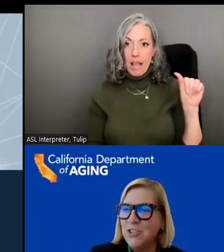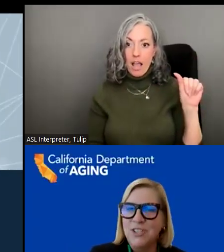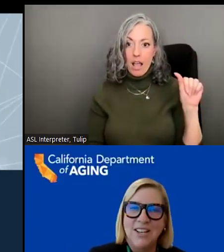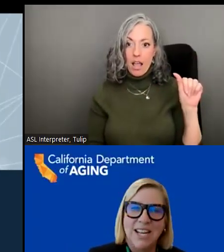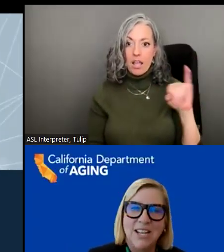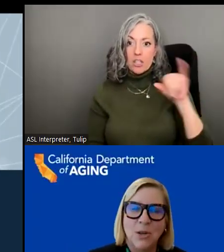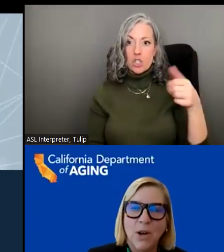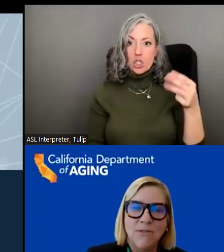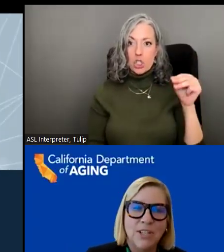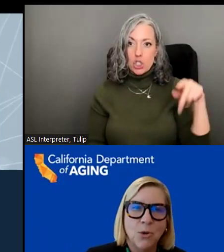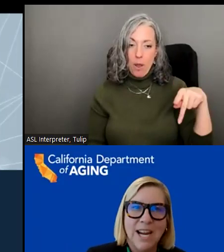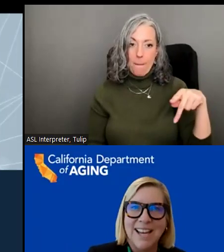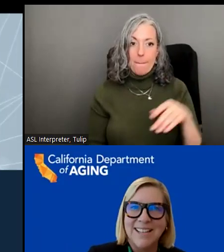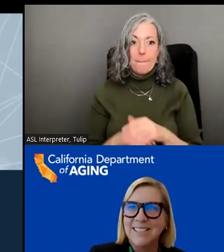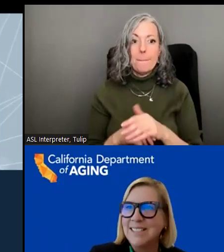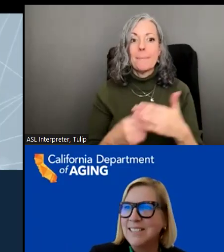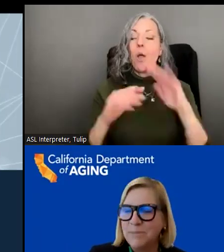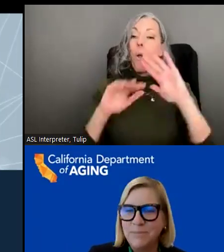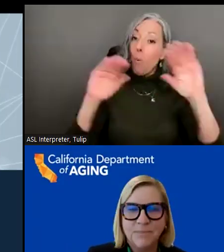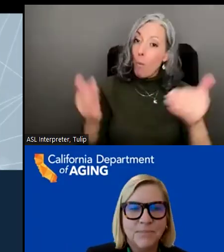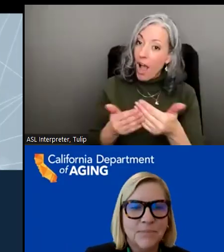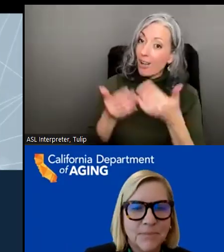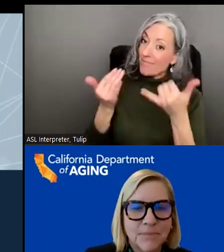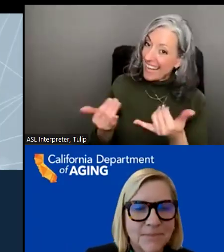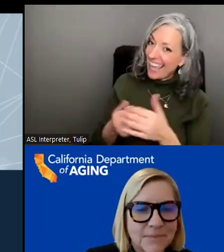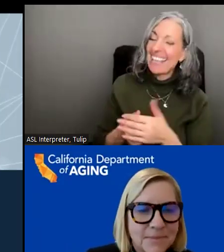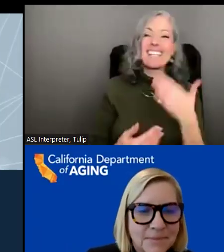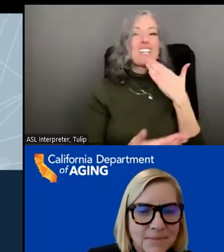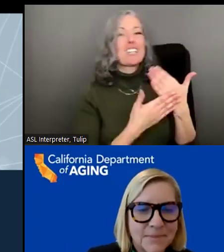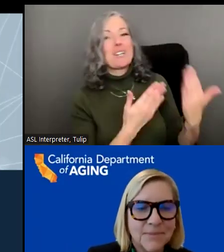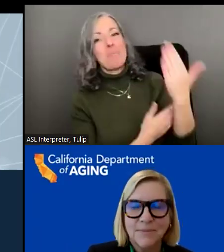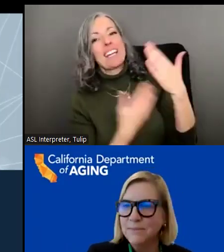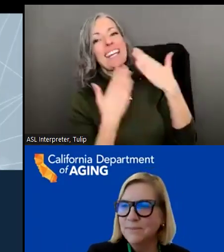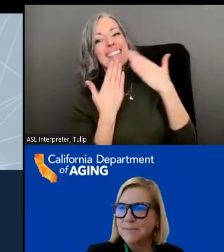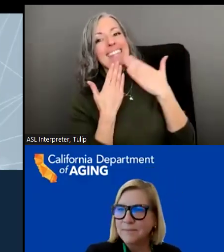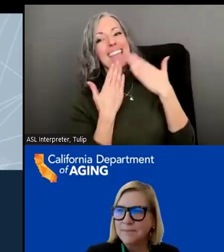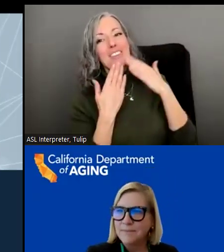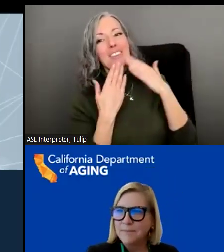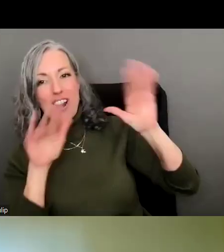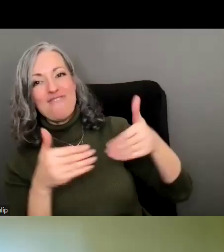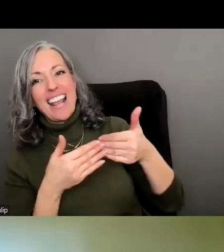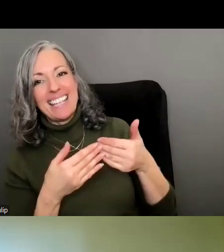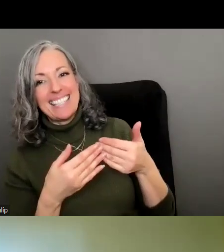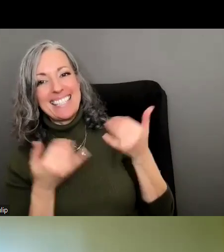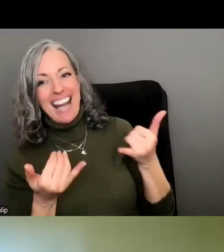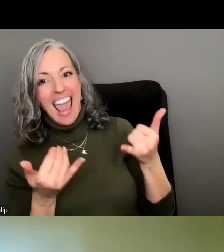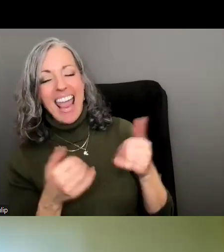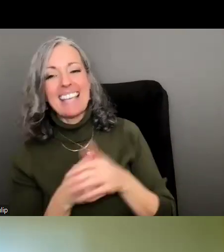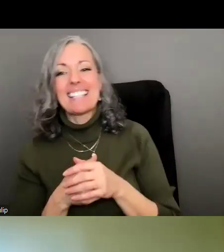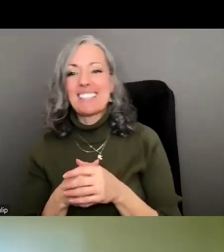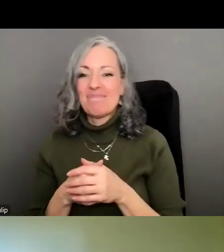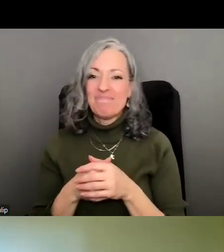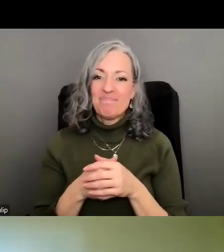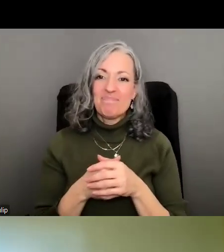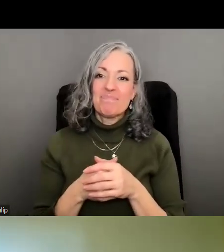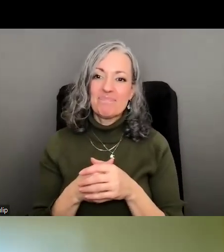Area Agency on Aging. Welcome, Victoria. Good morning, and thank you for the invitation to provide remarks.